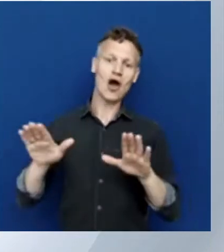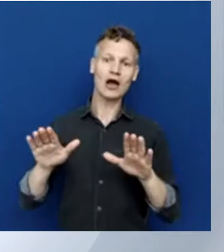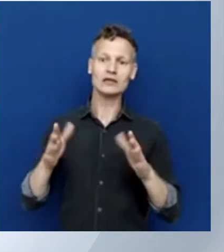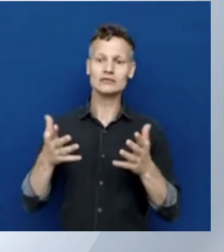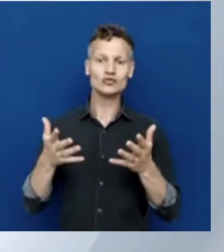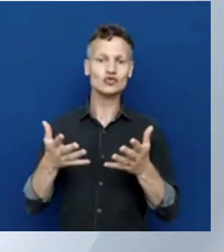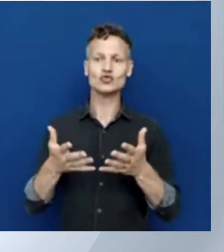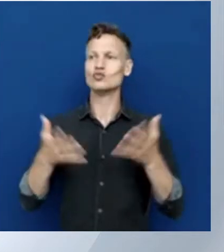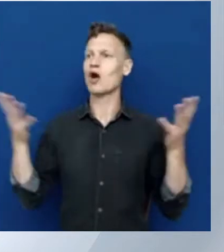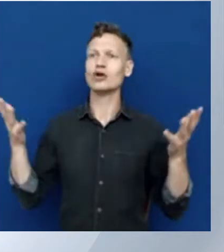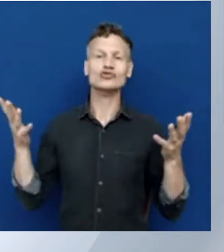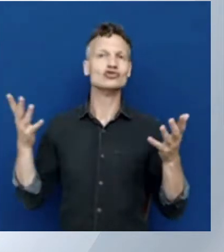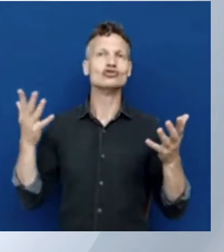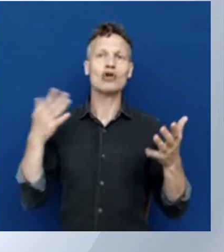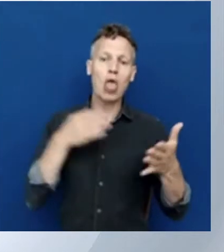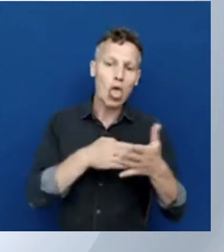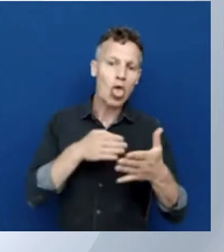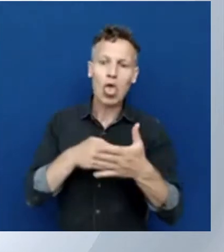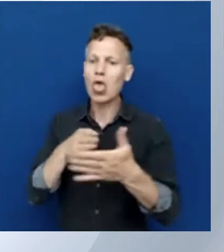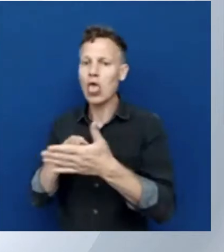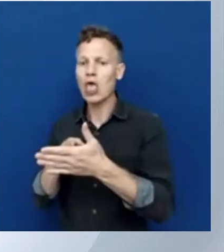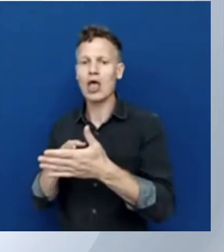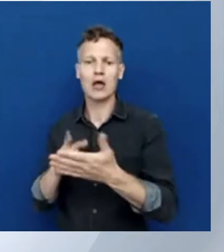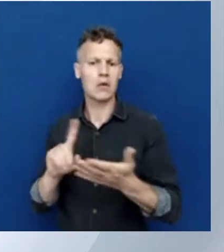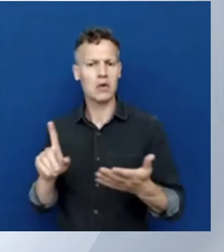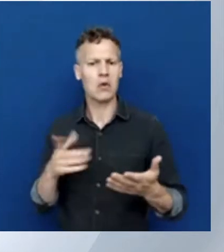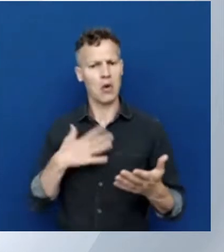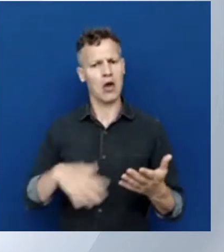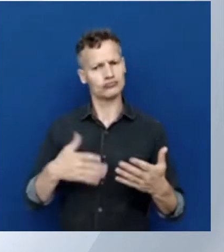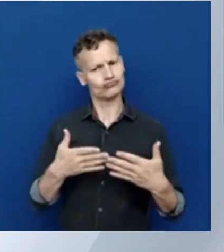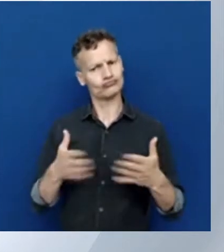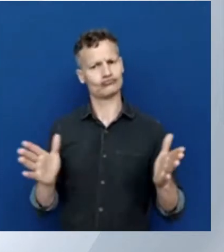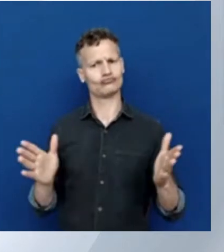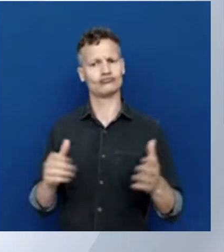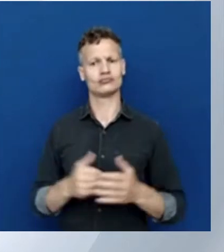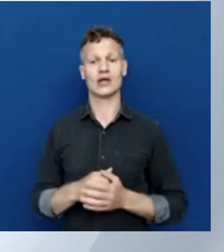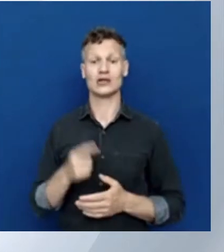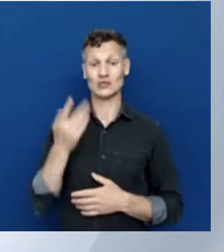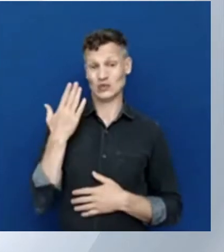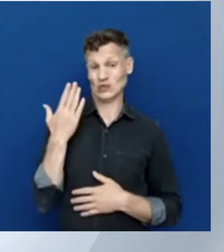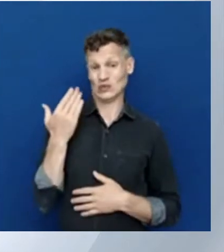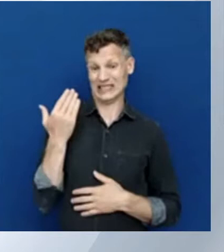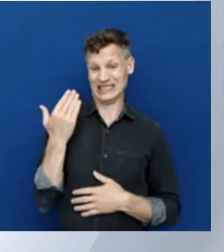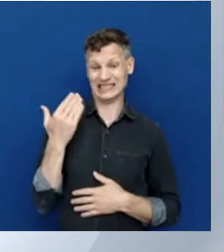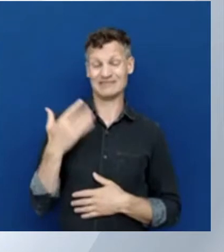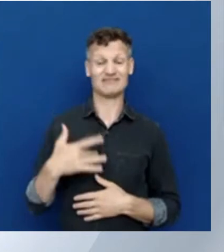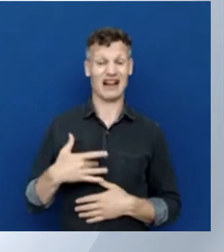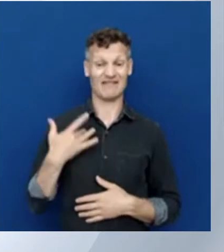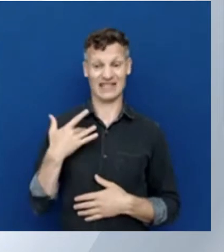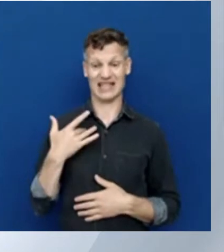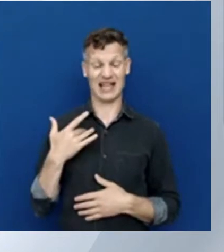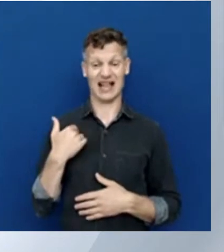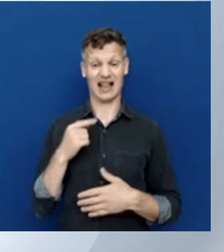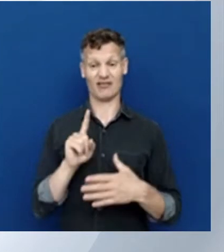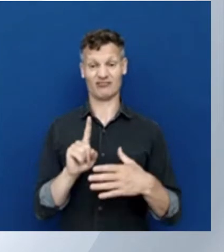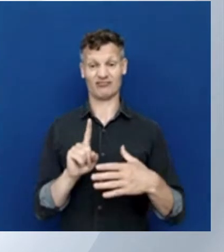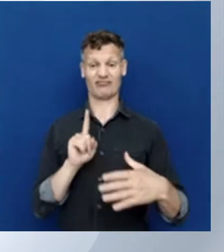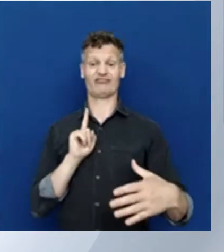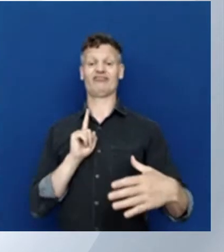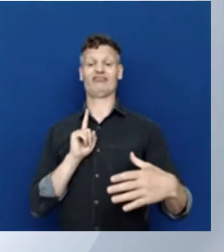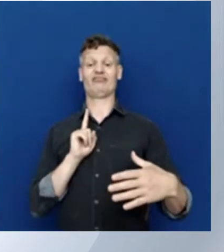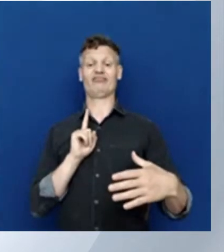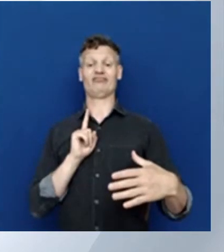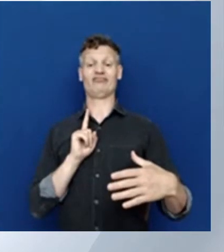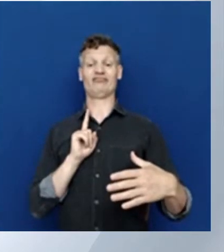inaccessible requirements. But recently, I really felt left out. You see, the world had started